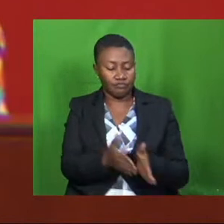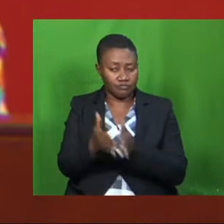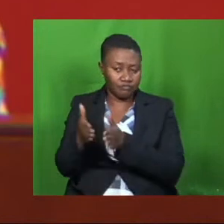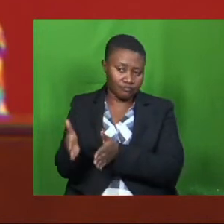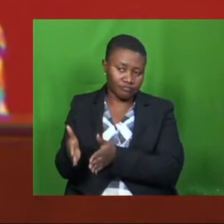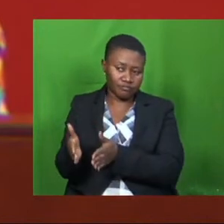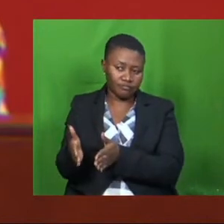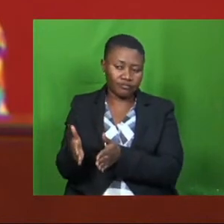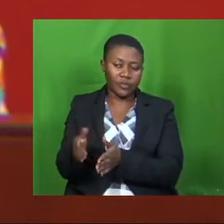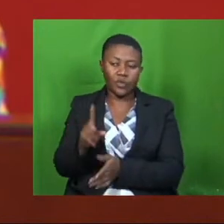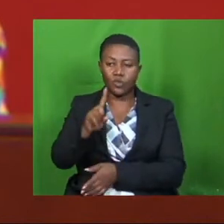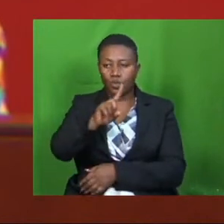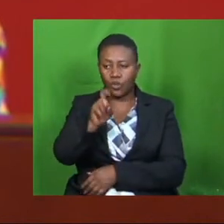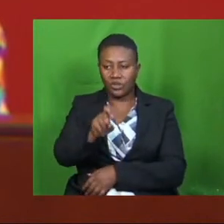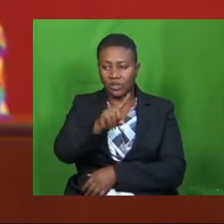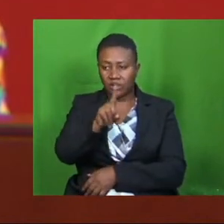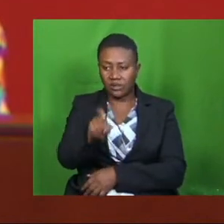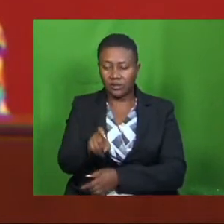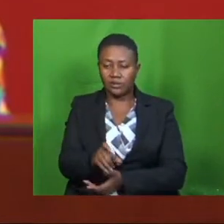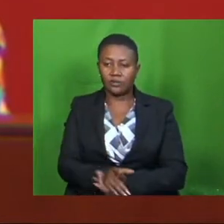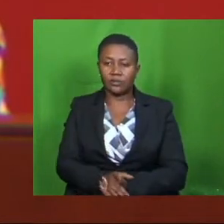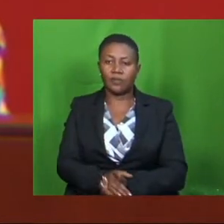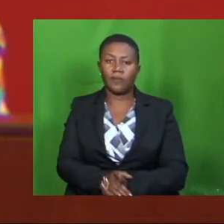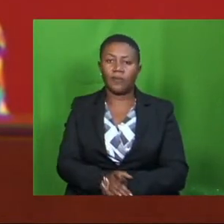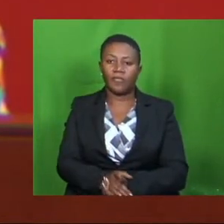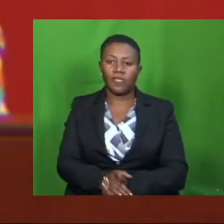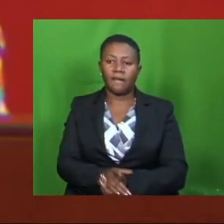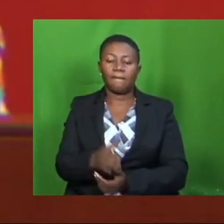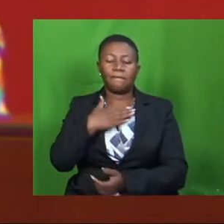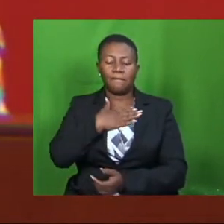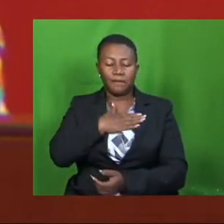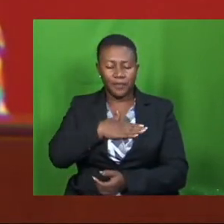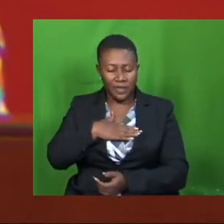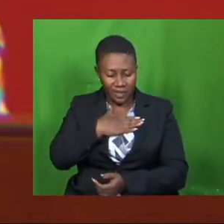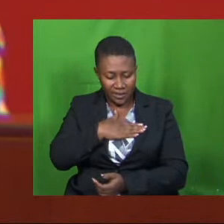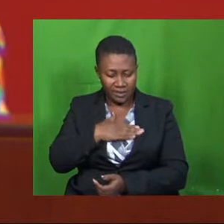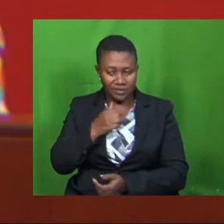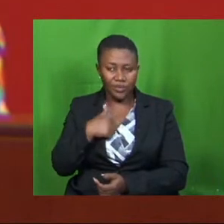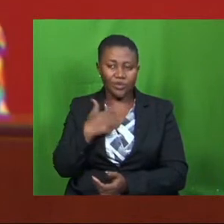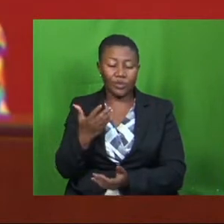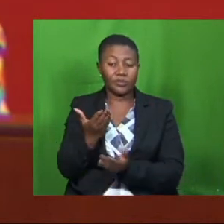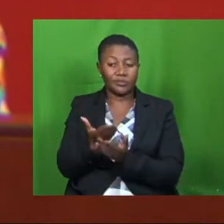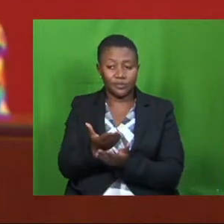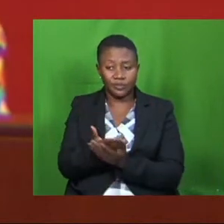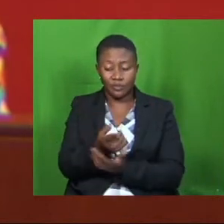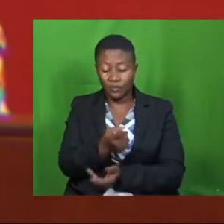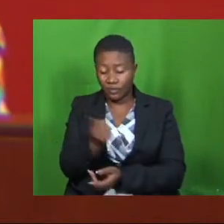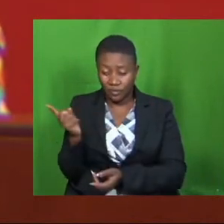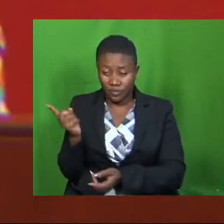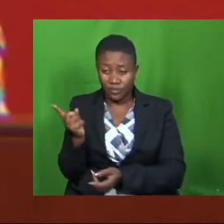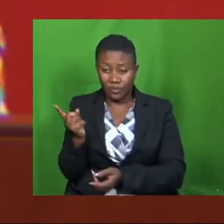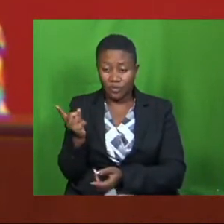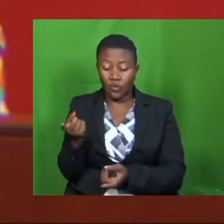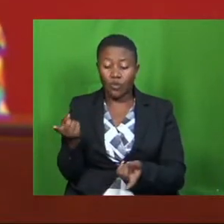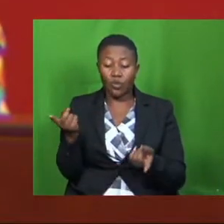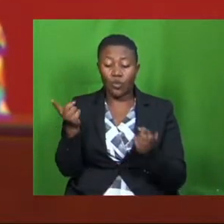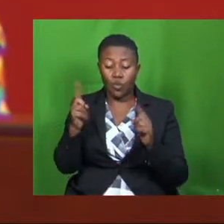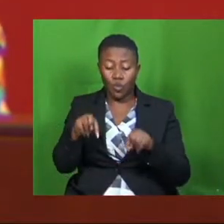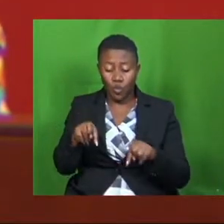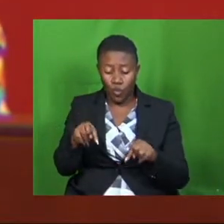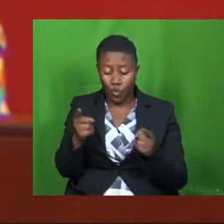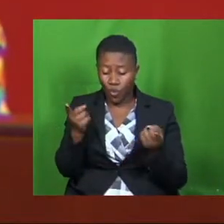say is that we will not do business on your request until you meet A, B,